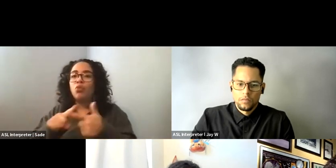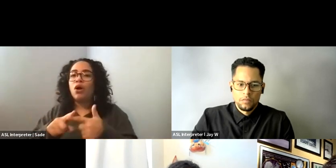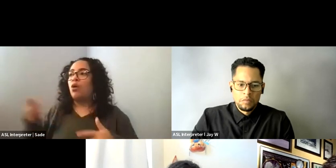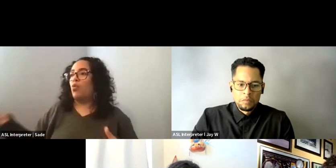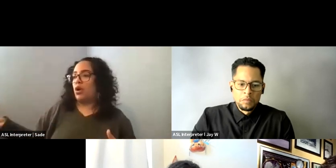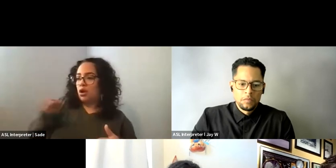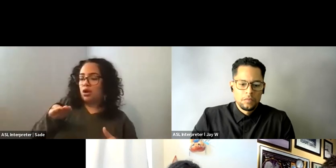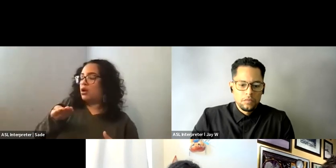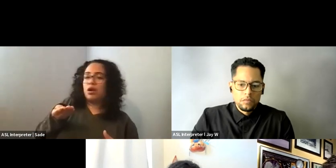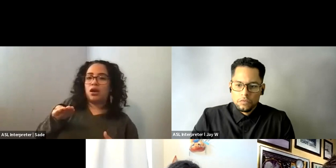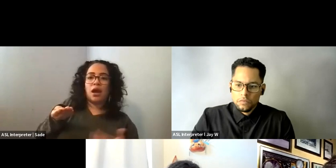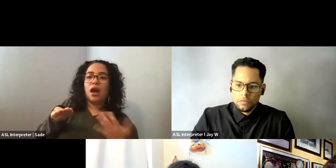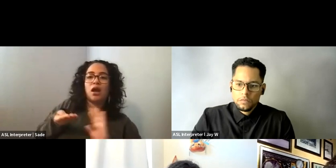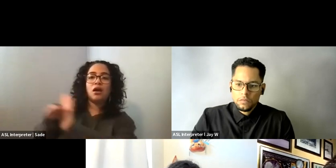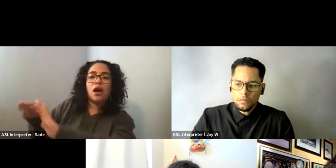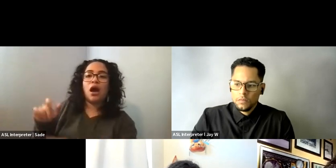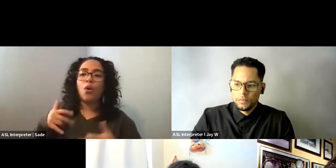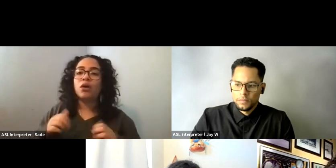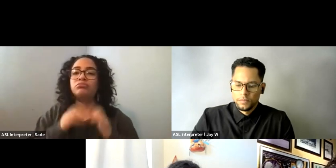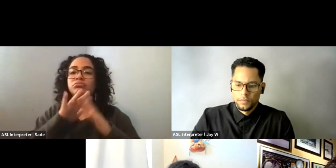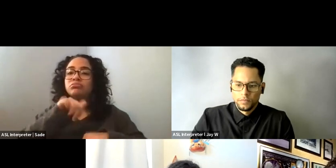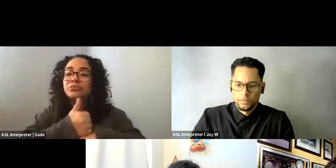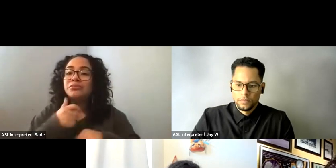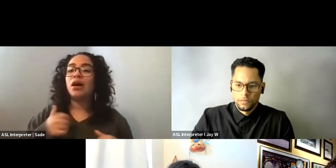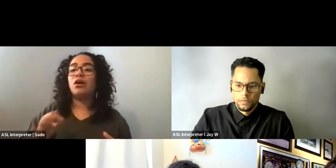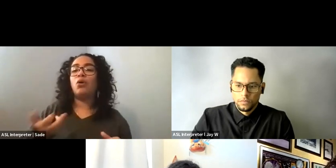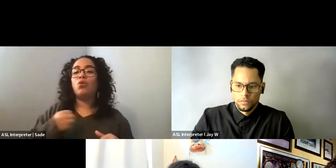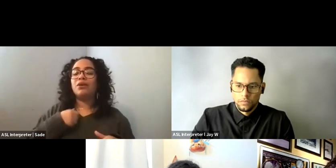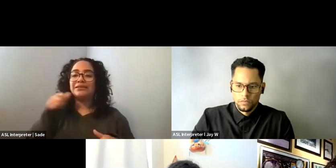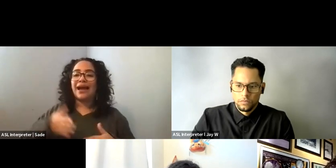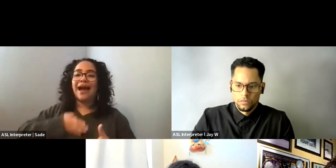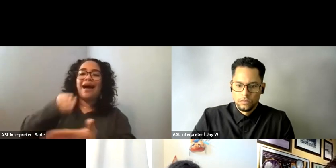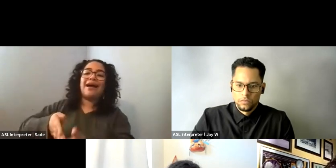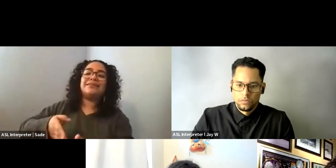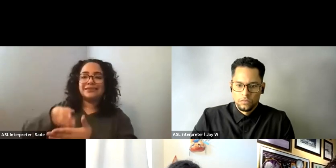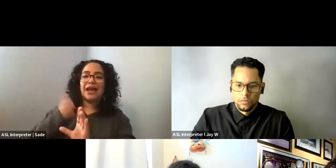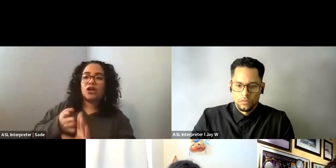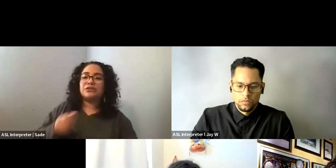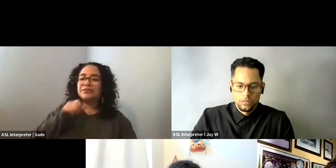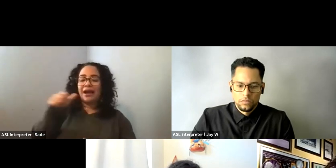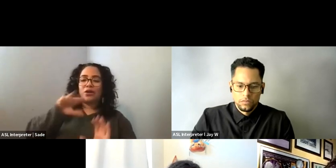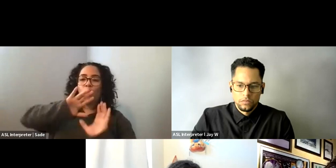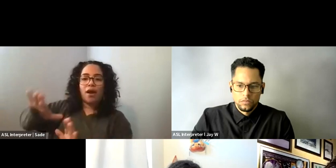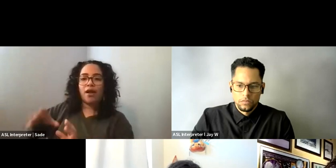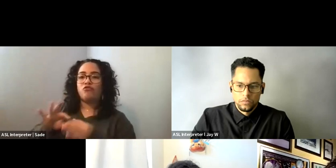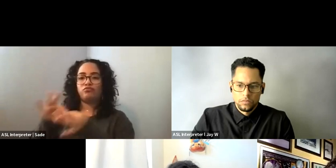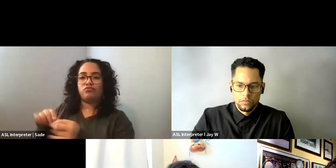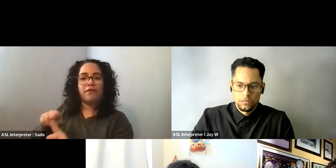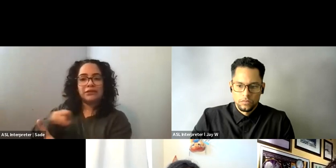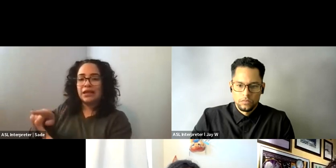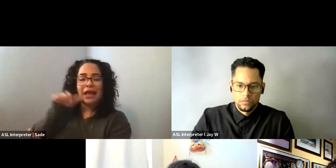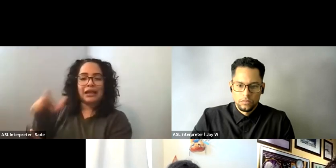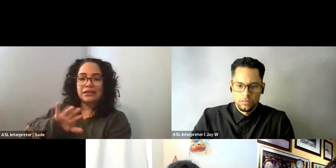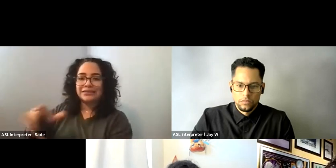I don't want to only see anti-psychiatry. I want to see something that is not even referencing psychiatry at all, because it doesn't need to. It's not a